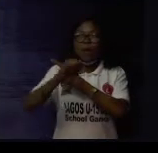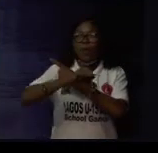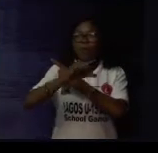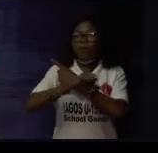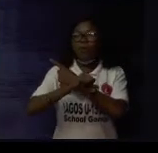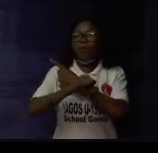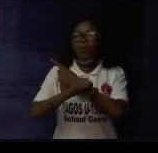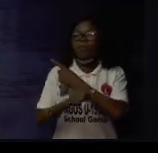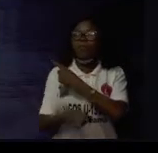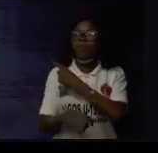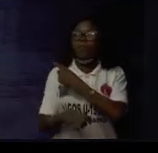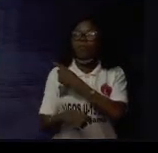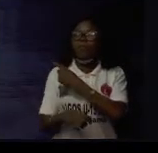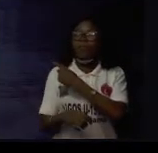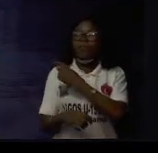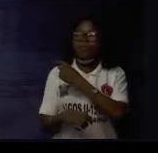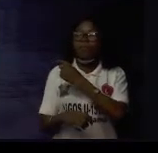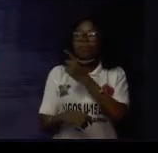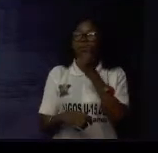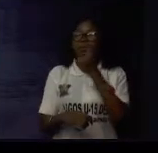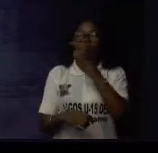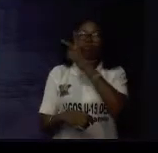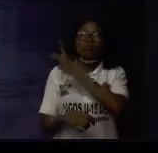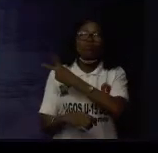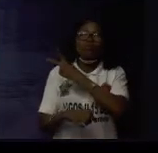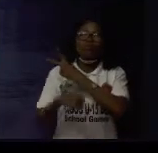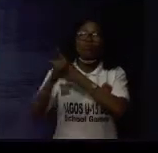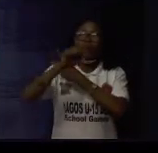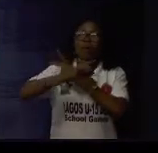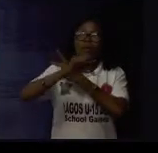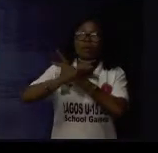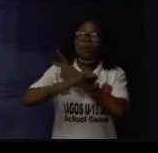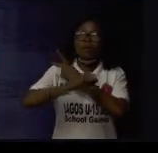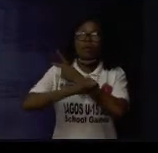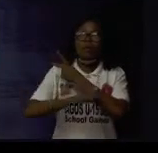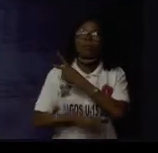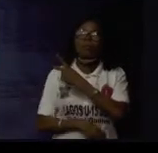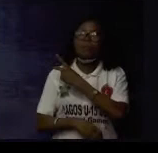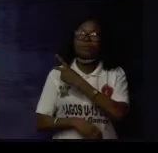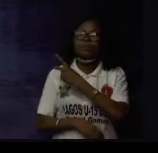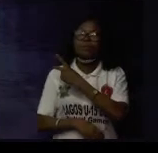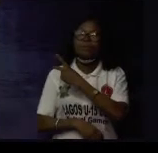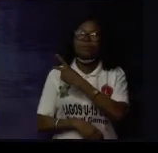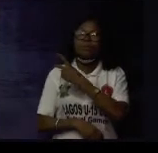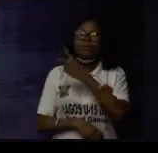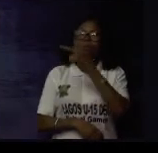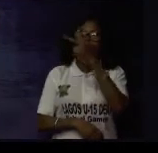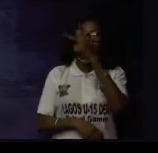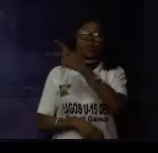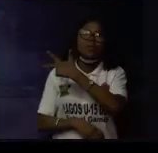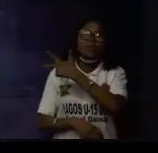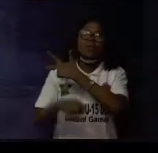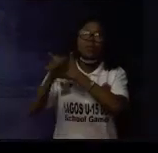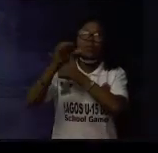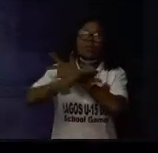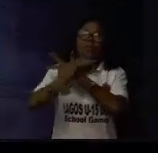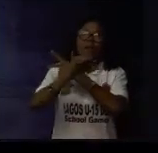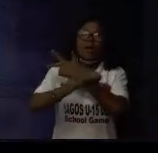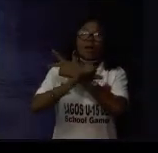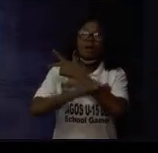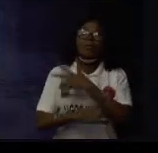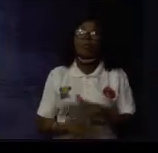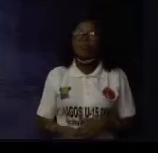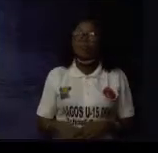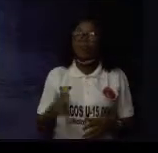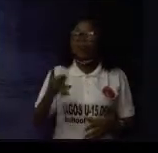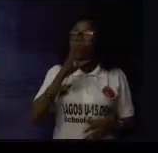That's one angle. The corners are the angles. This is another angle, the corner, where two lines meet. This is another